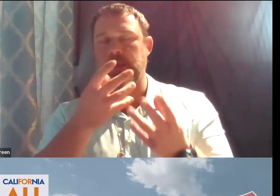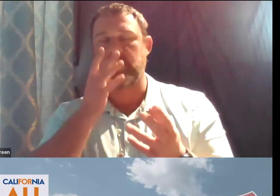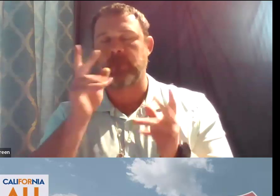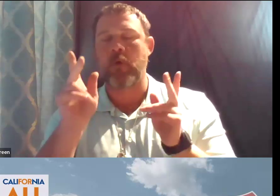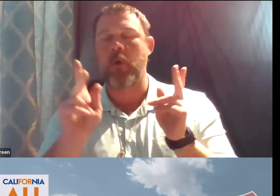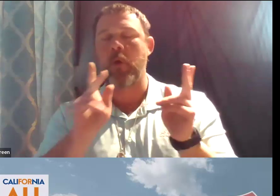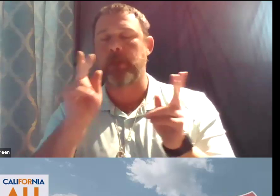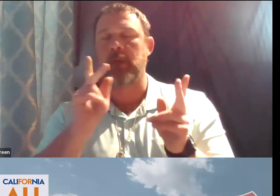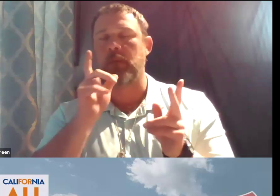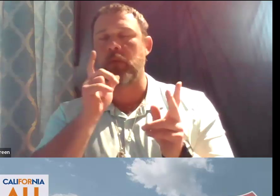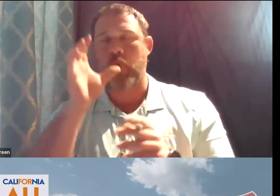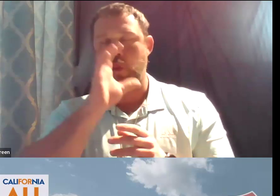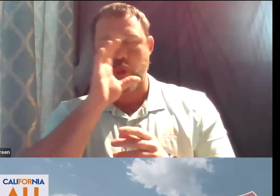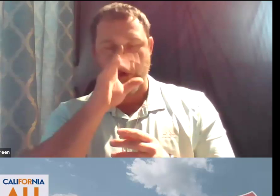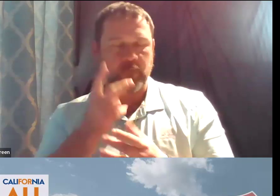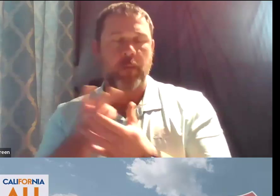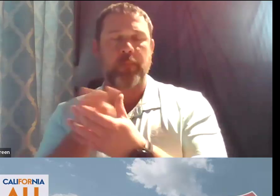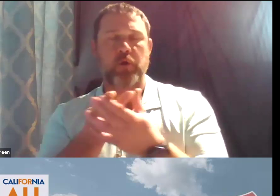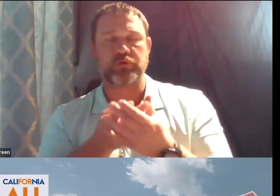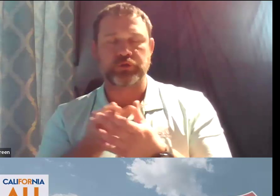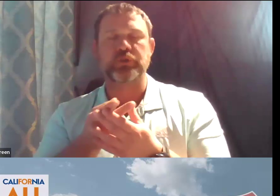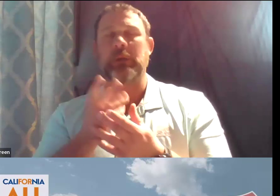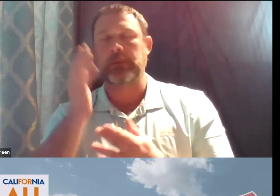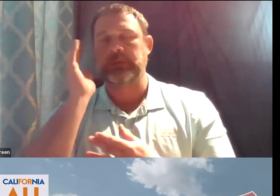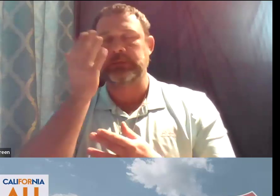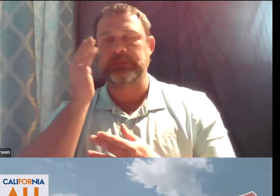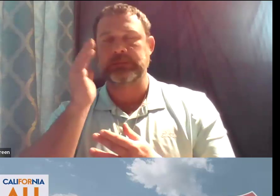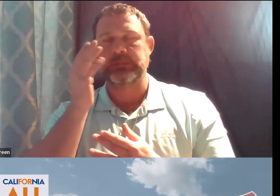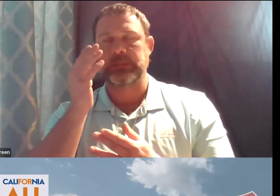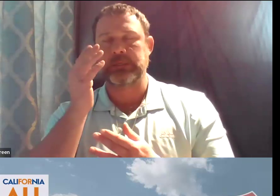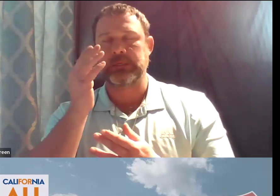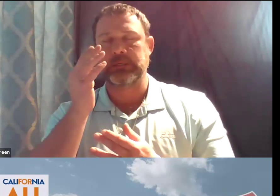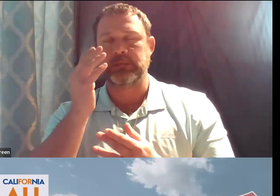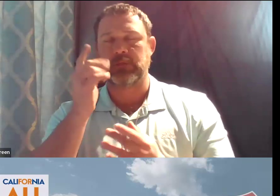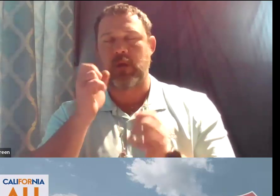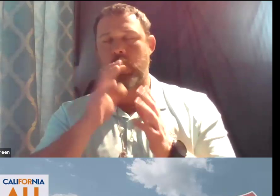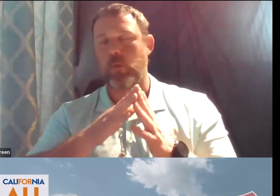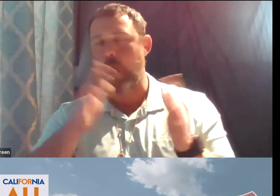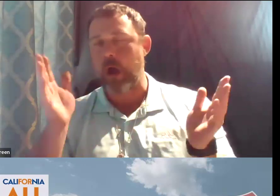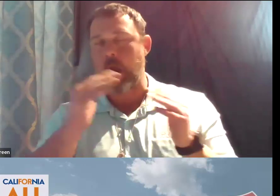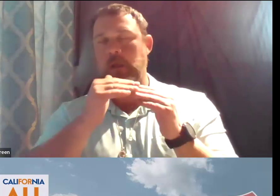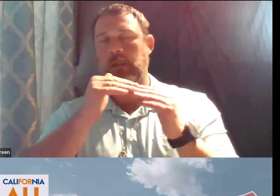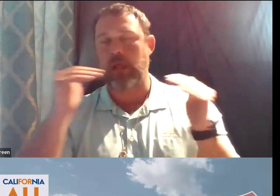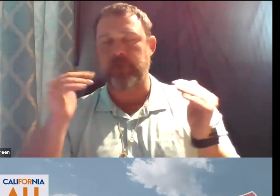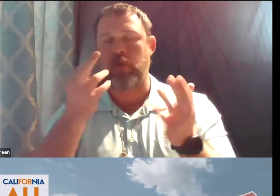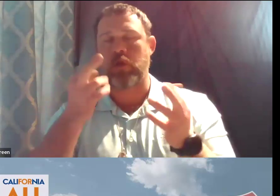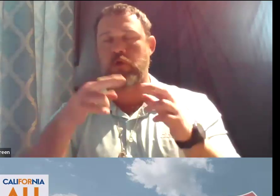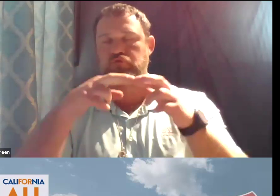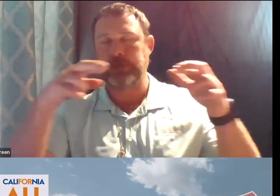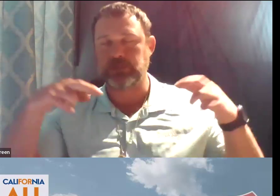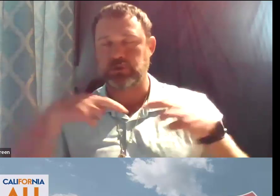people to look for partnerships? Because it seems like there's a very much like a wide level regional focus in these